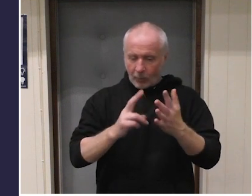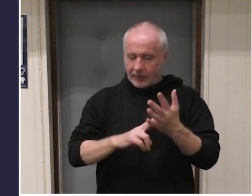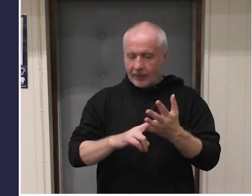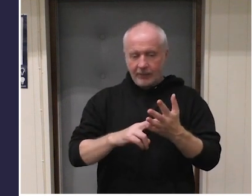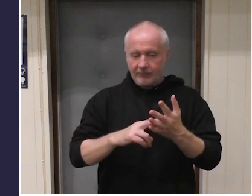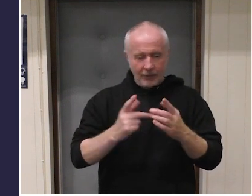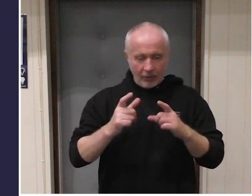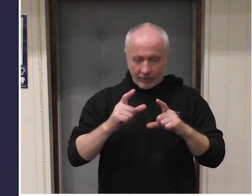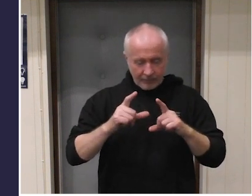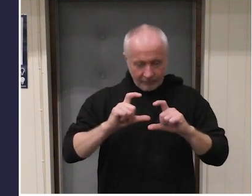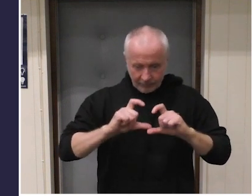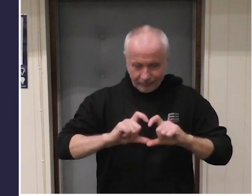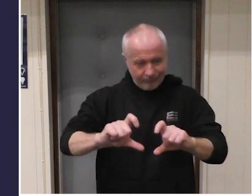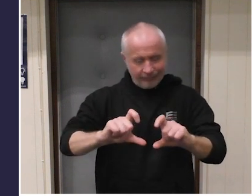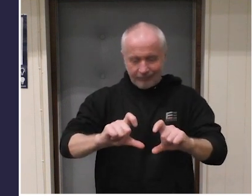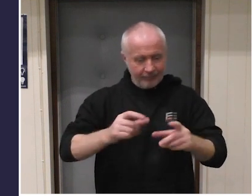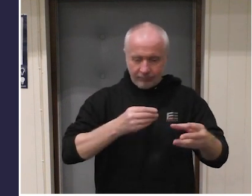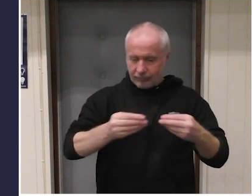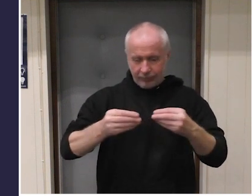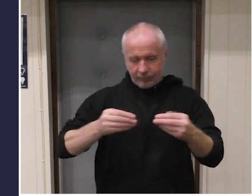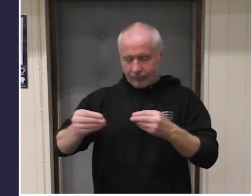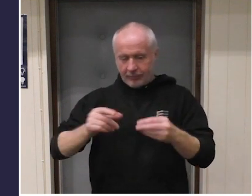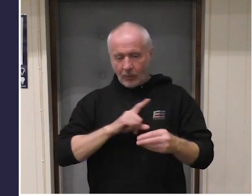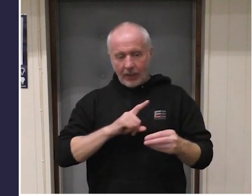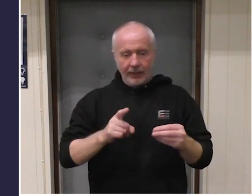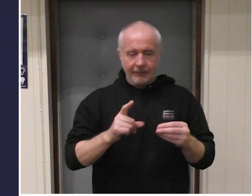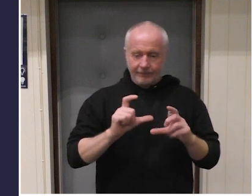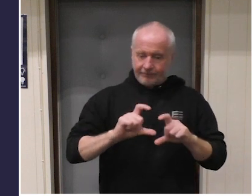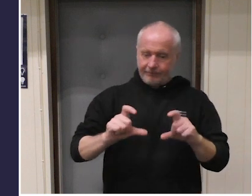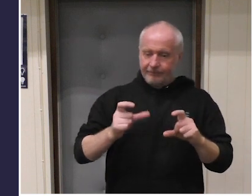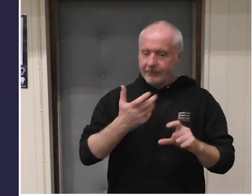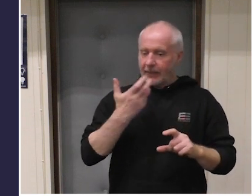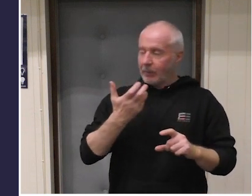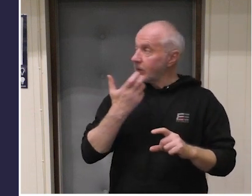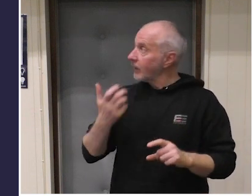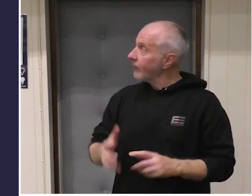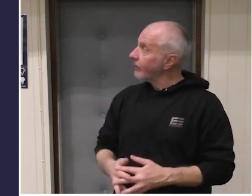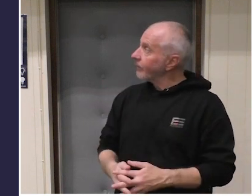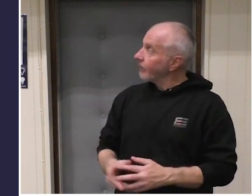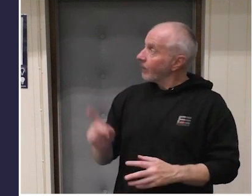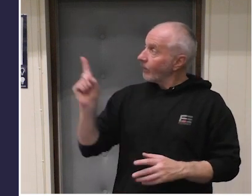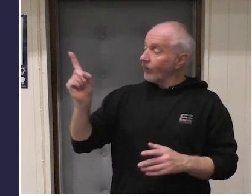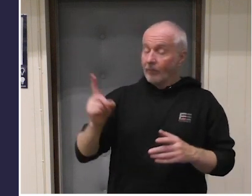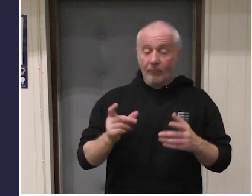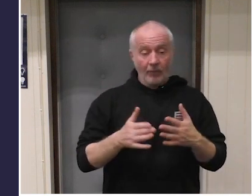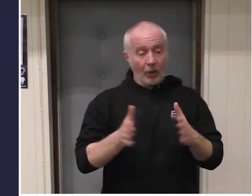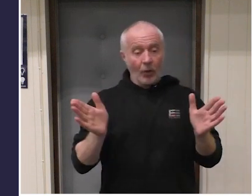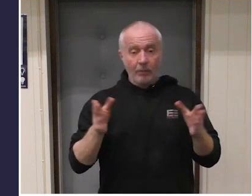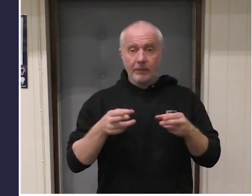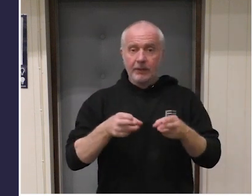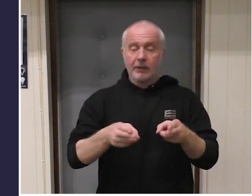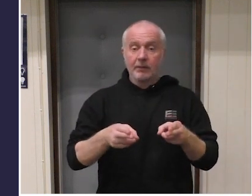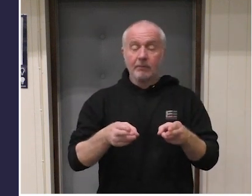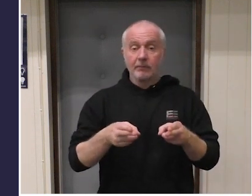fluctuating because it's at a constant temperature. Okay? So now this is essentially an open system, right?